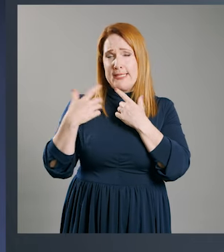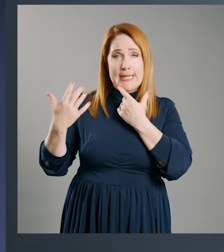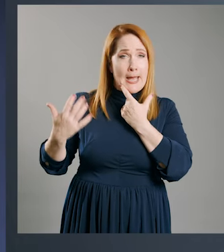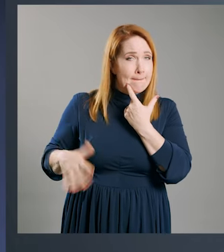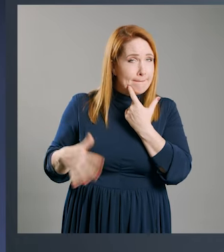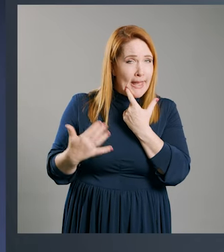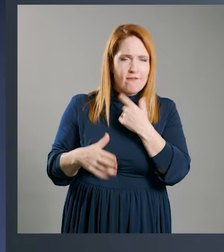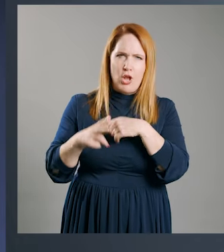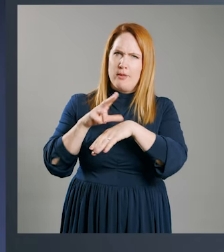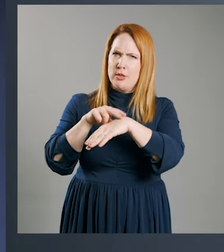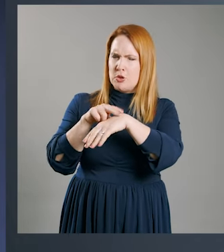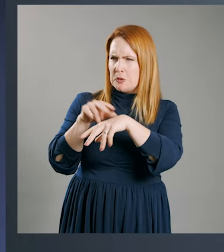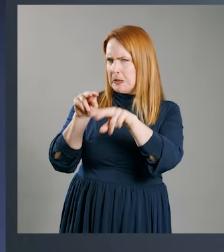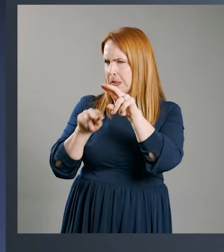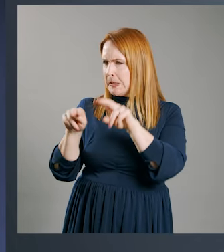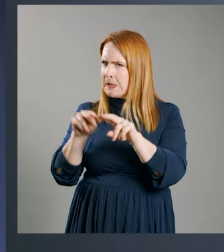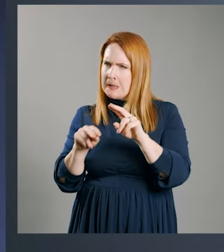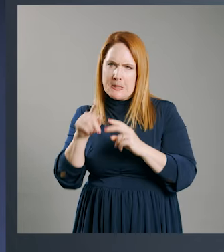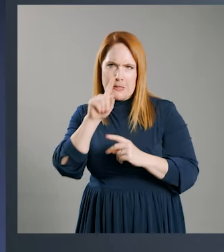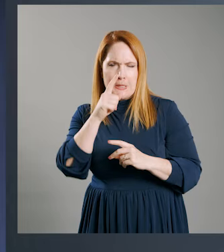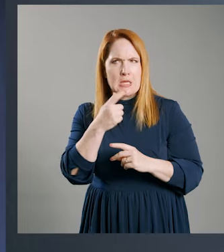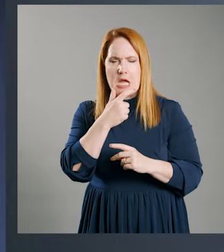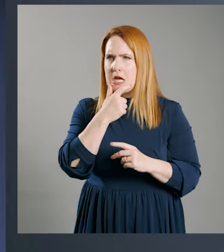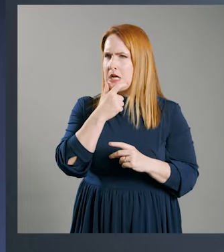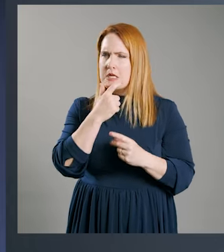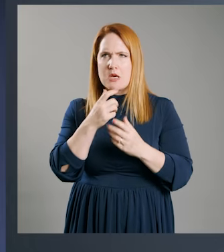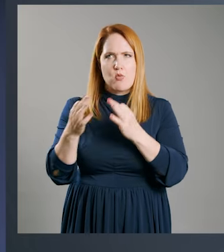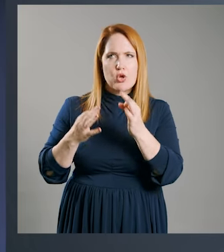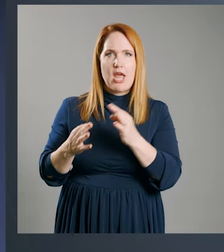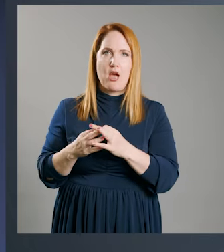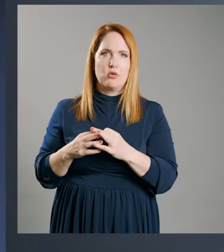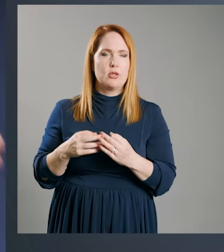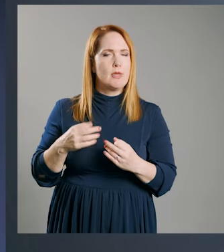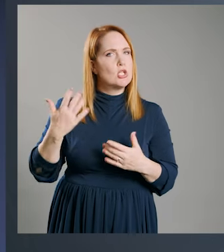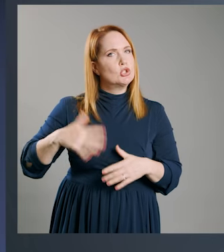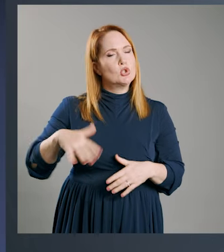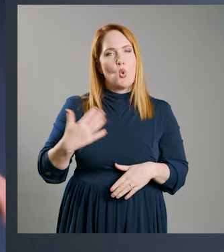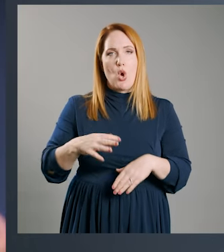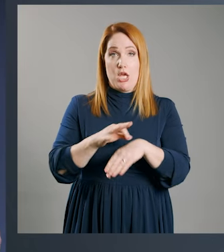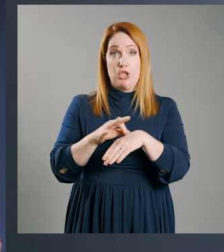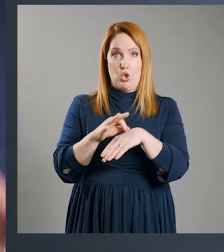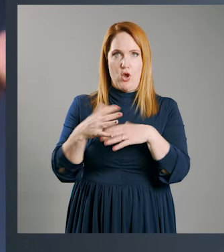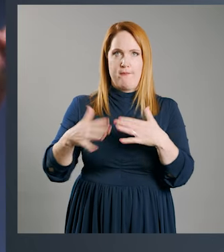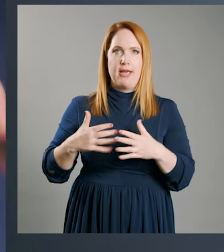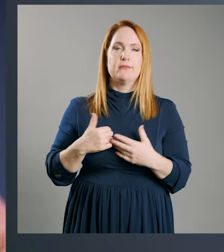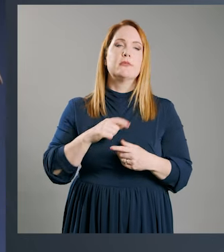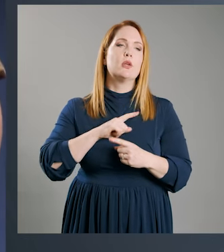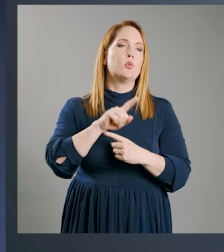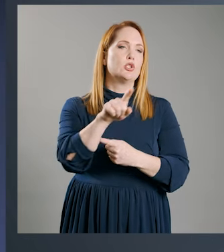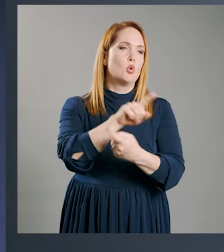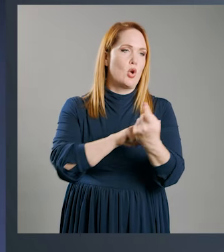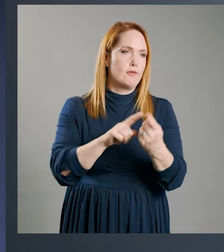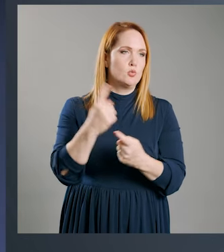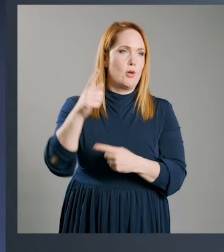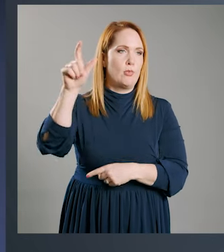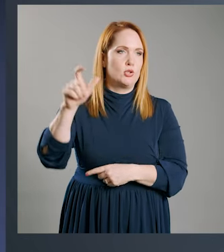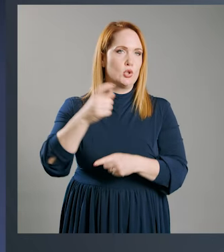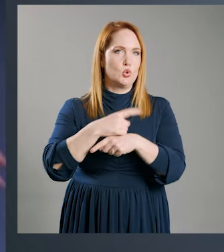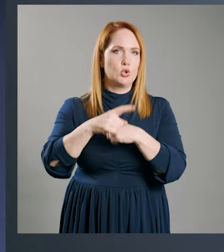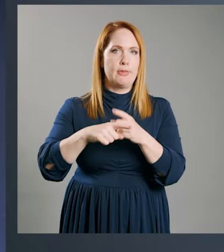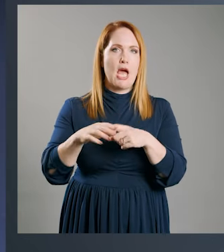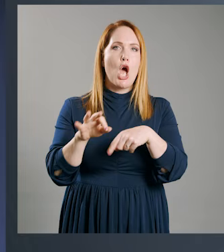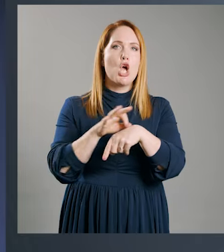in my face, and no doctor could quite figure it out. And when it came, it was just so sore. It was nerve pain. I went to a conference. Someone gave a